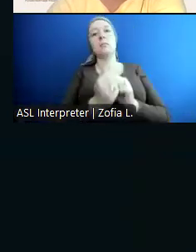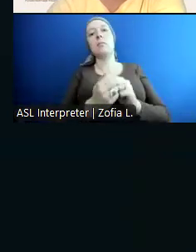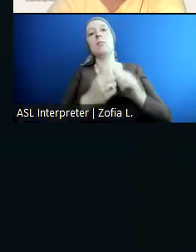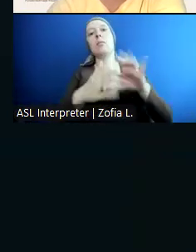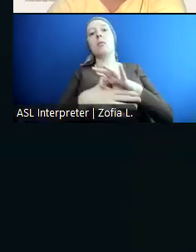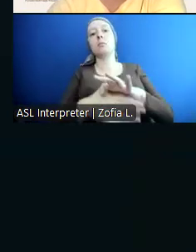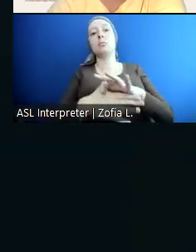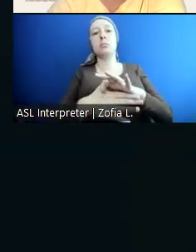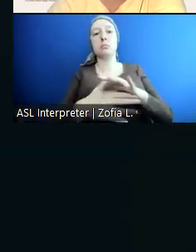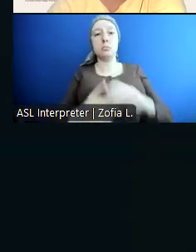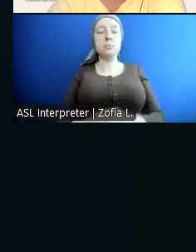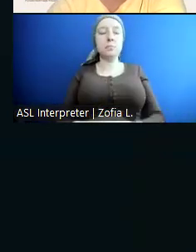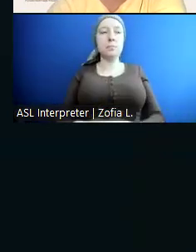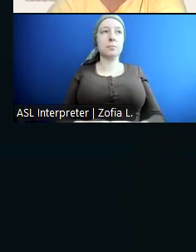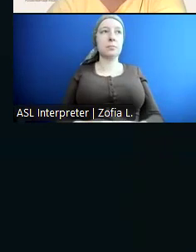are shared.